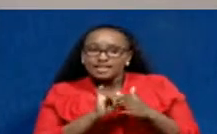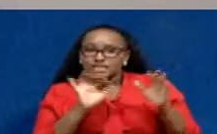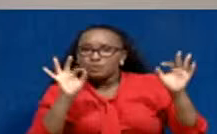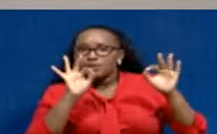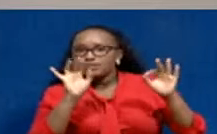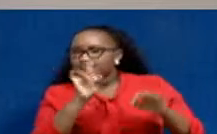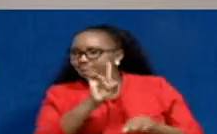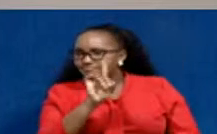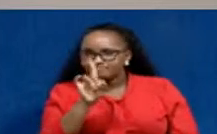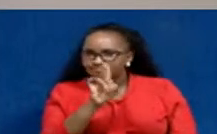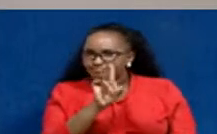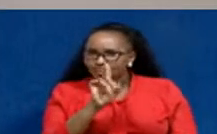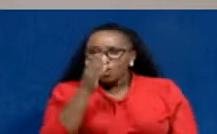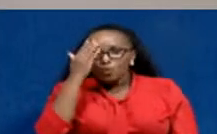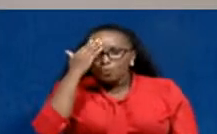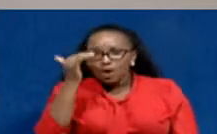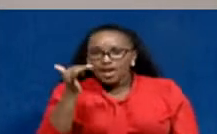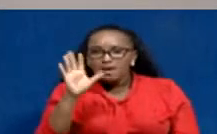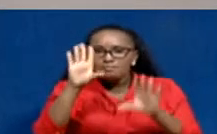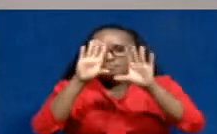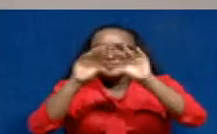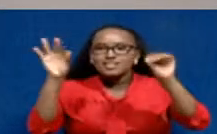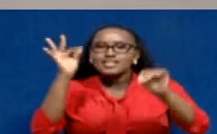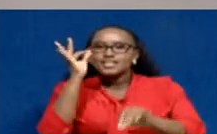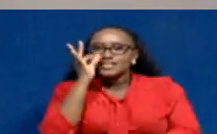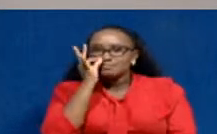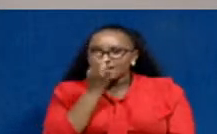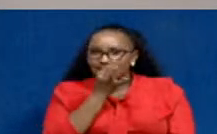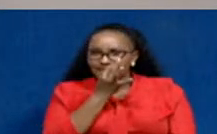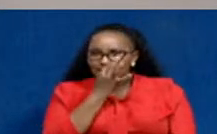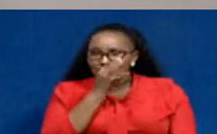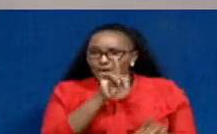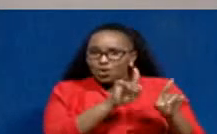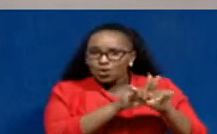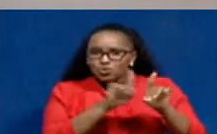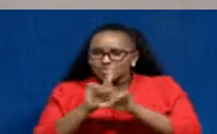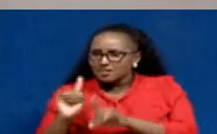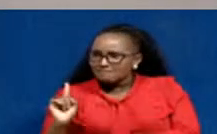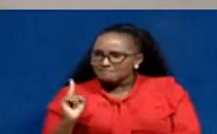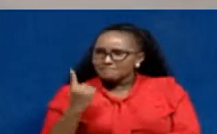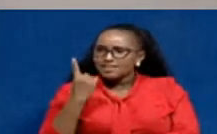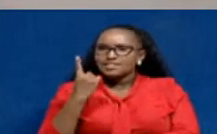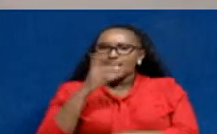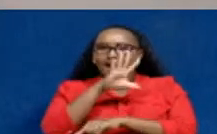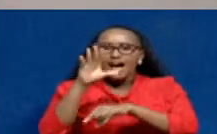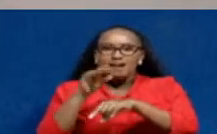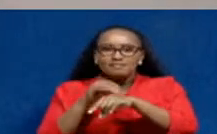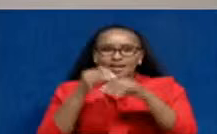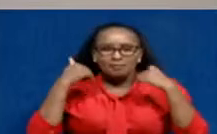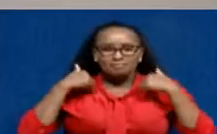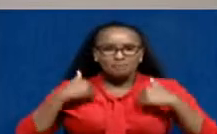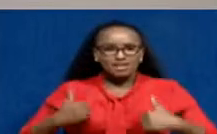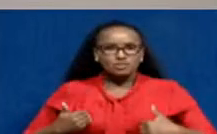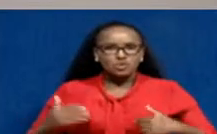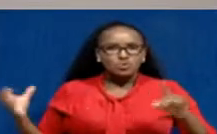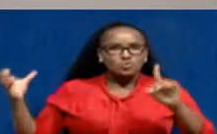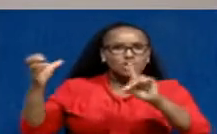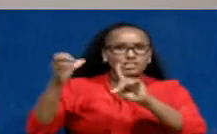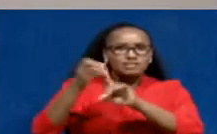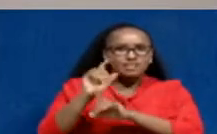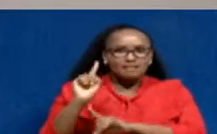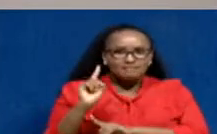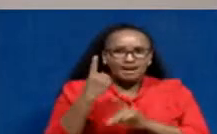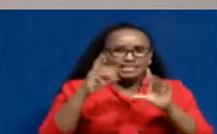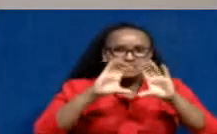wonder, because President Kibaki was also the first African to attain a